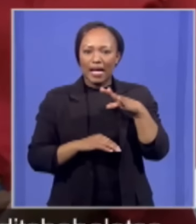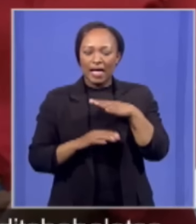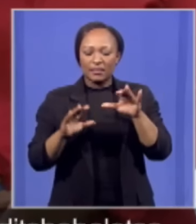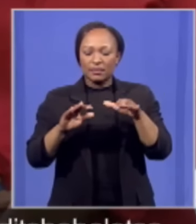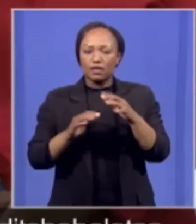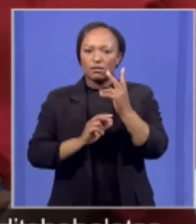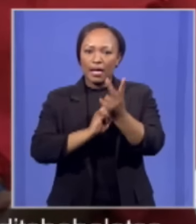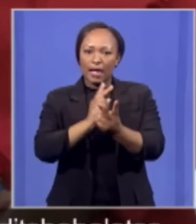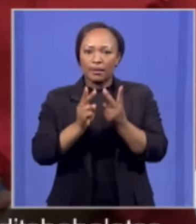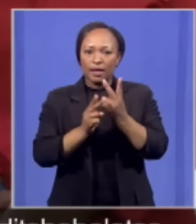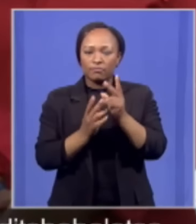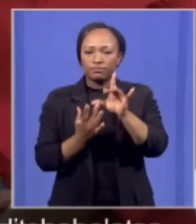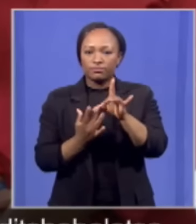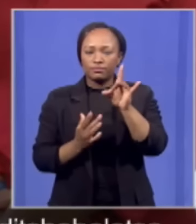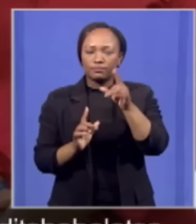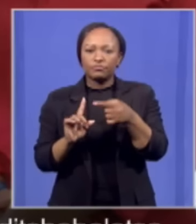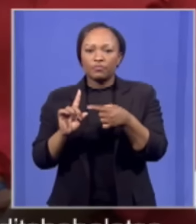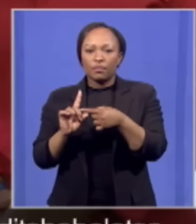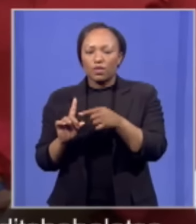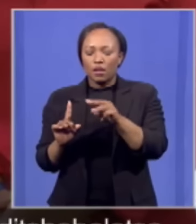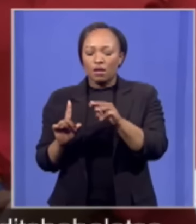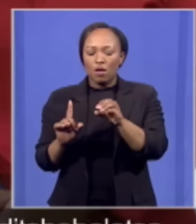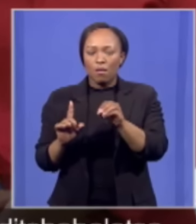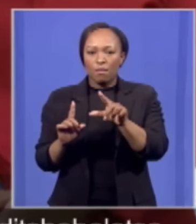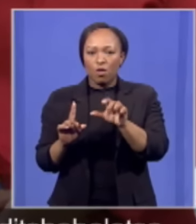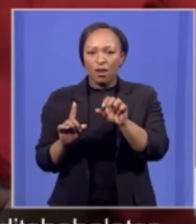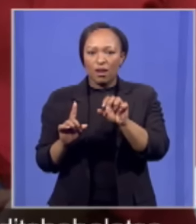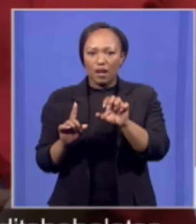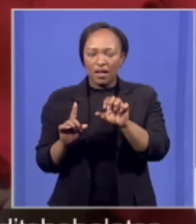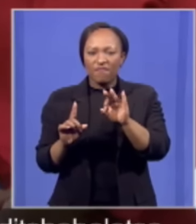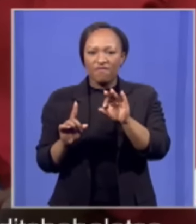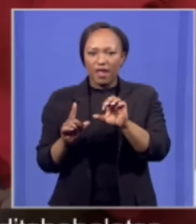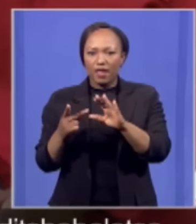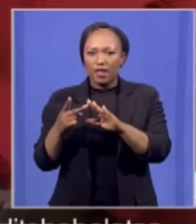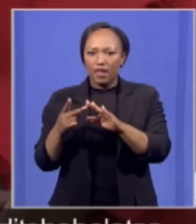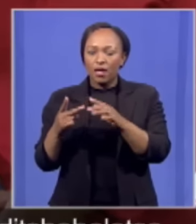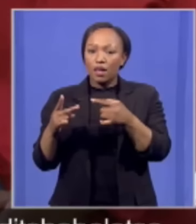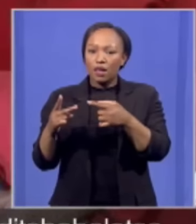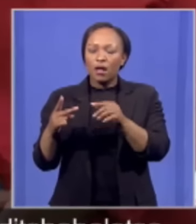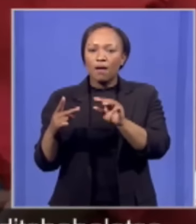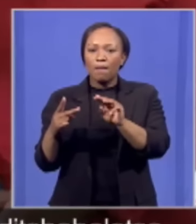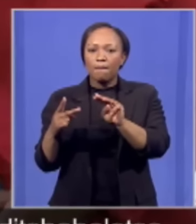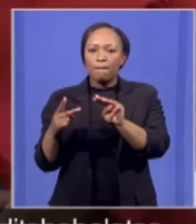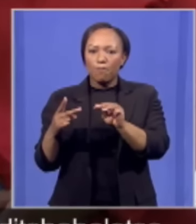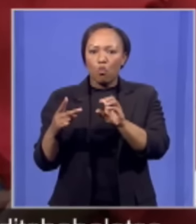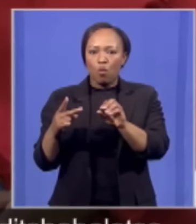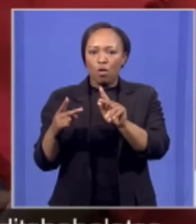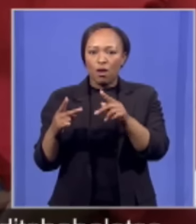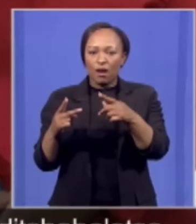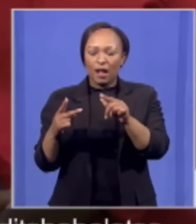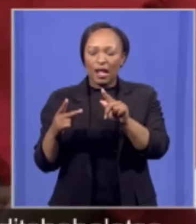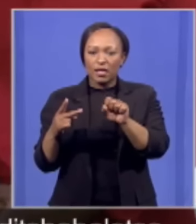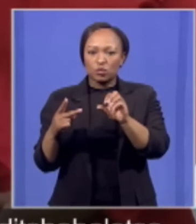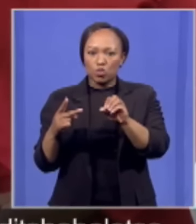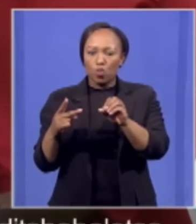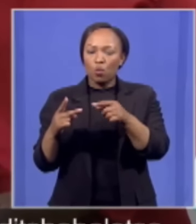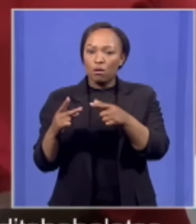Molefe Morutse jaaka meiara le Manana Bogatu jaaka mmusakgotla wa khansele. Seno se diragetse mo leitlhong le le ntšhotšho